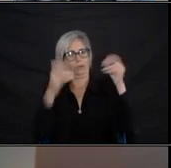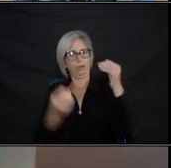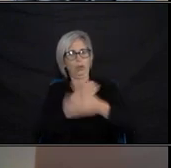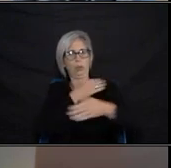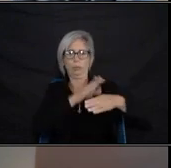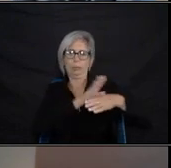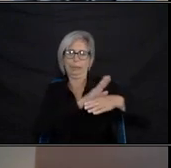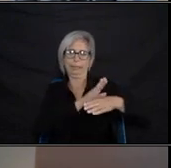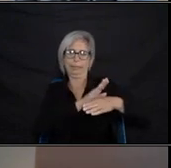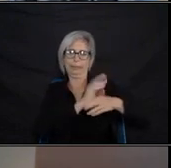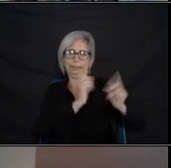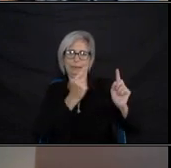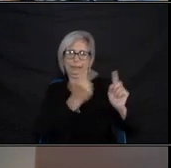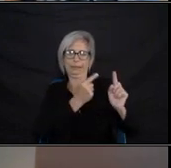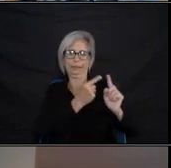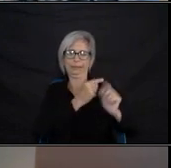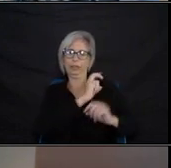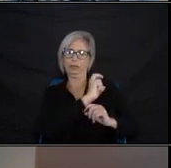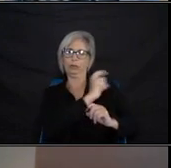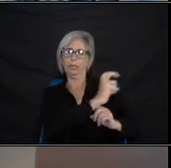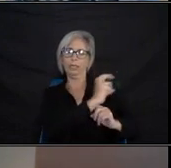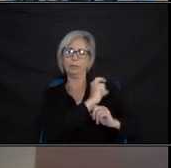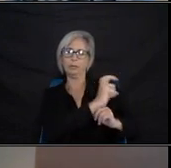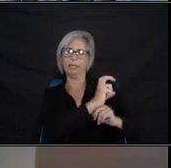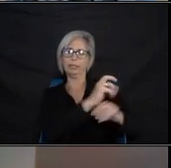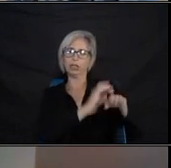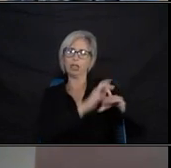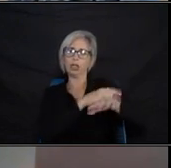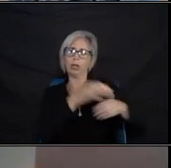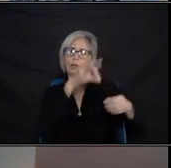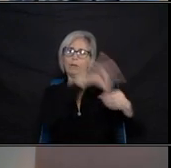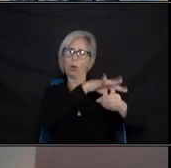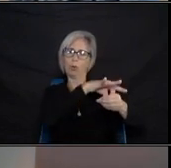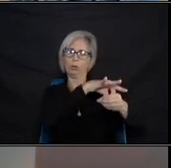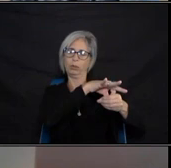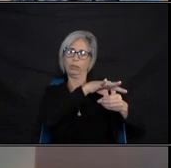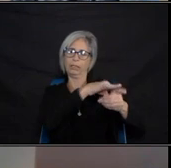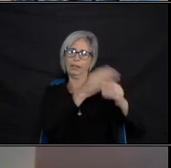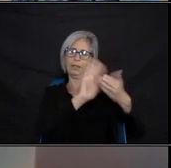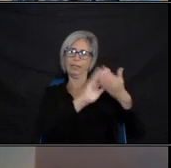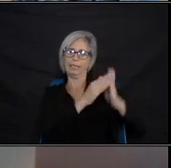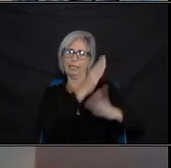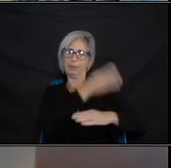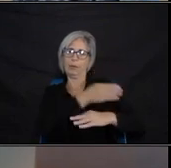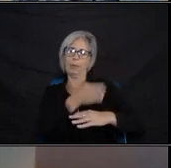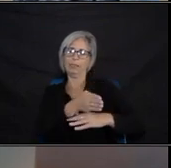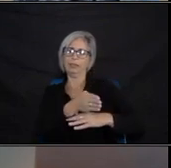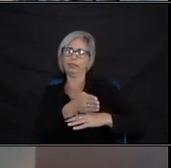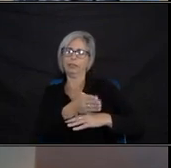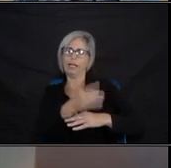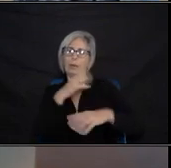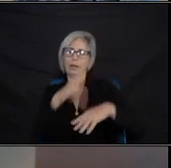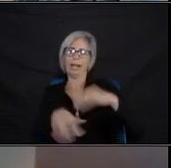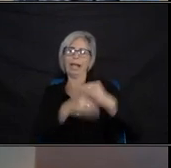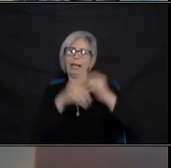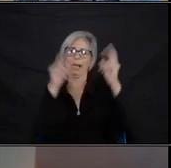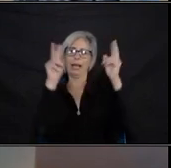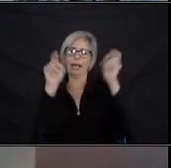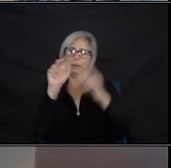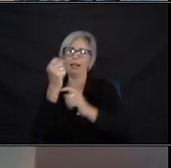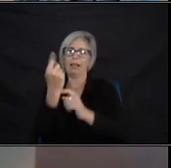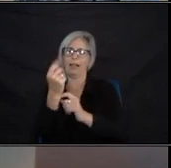business, transportation to early voting and the city of Boynton Beach. So I'd like to put that under item